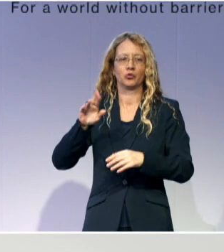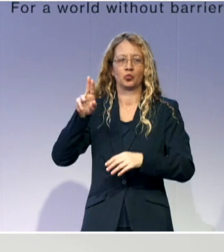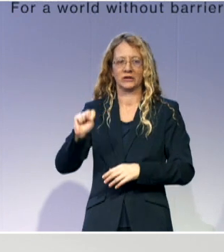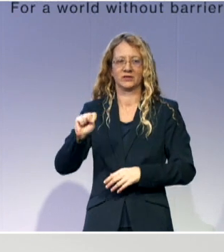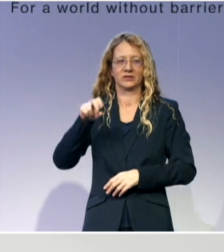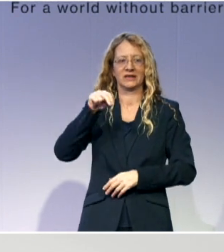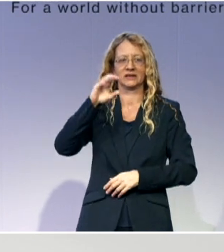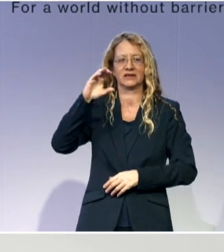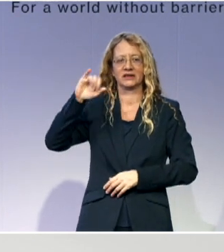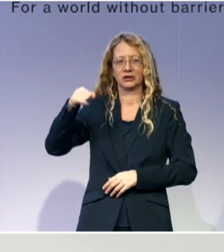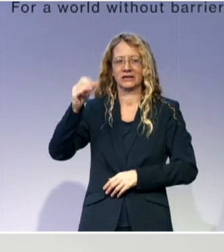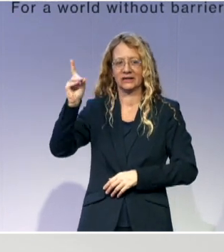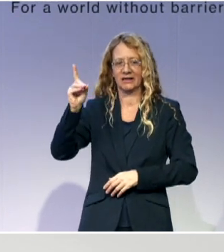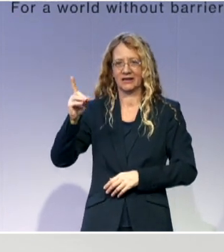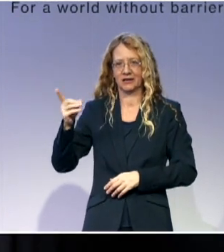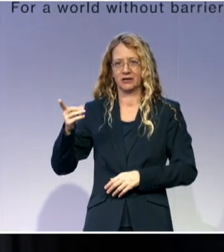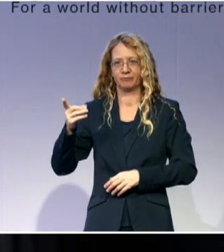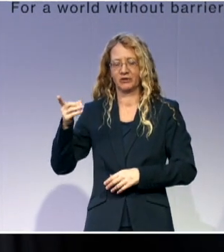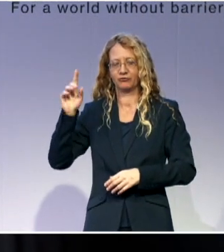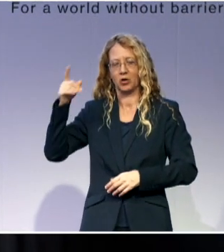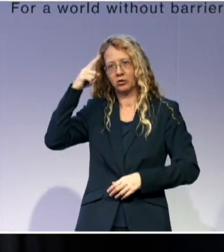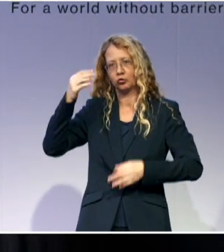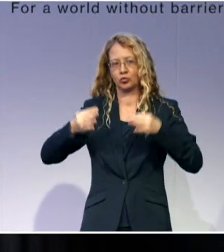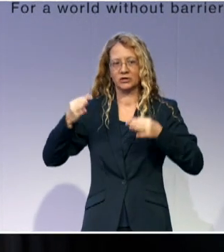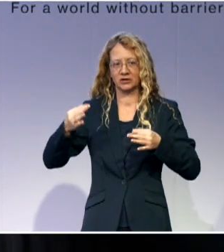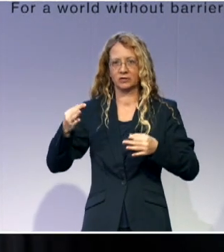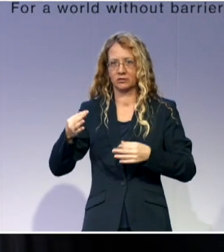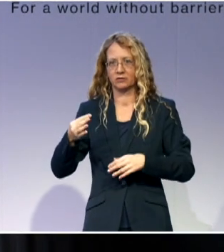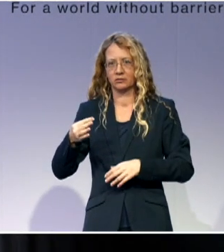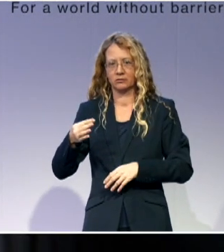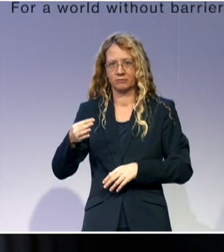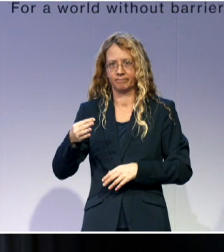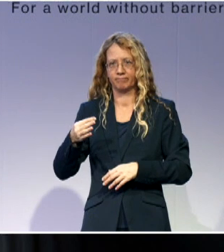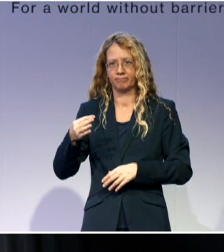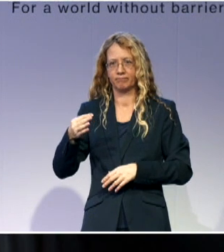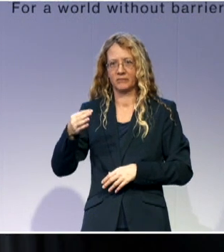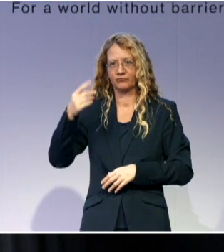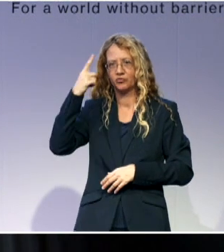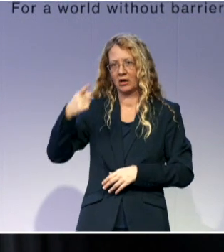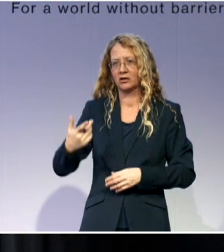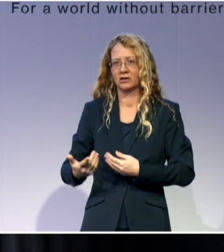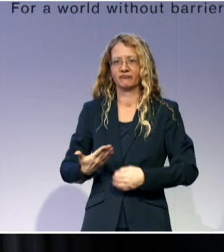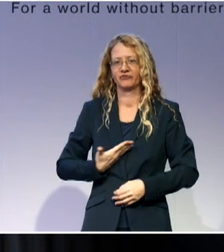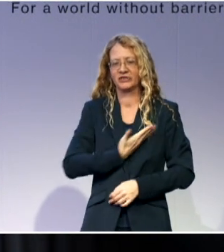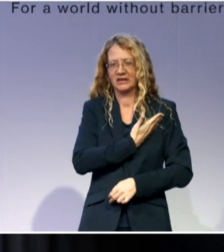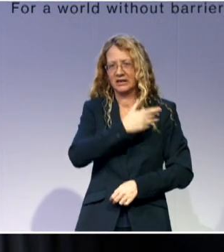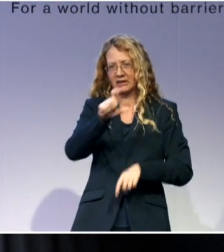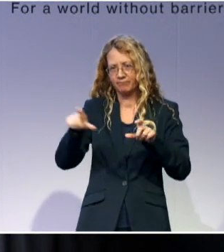Disability for their Pathways to Justice program, Zero Project awardee and impact transfer